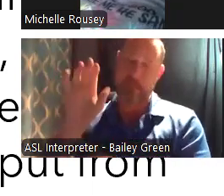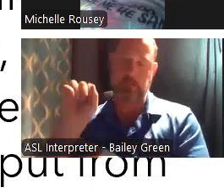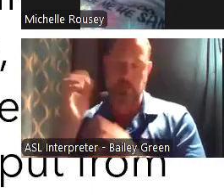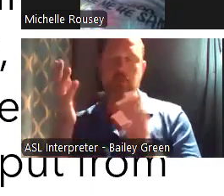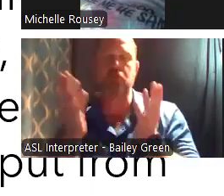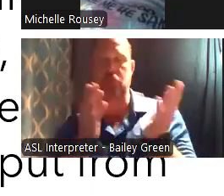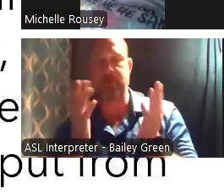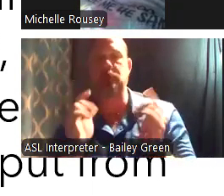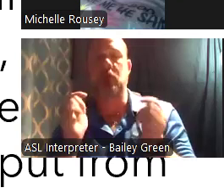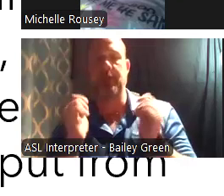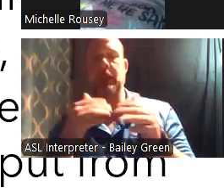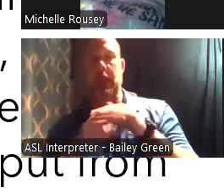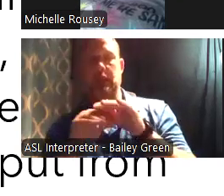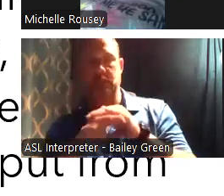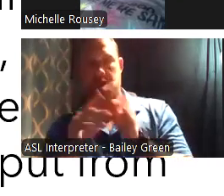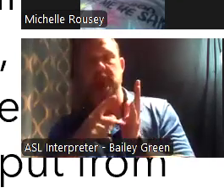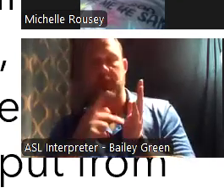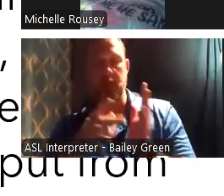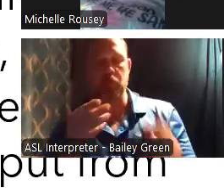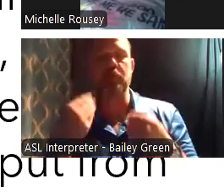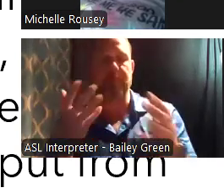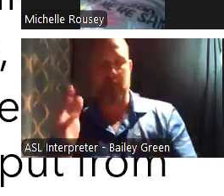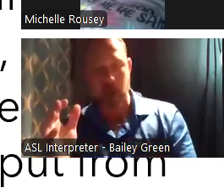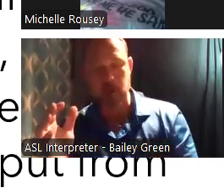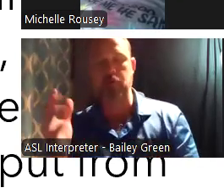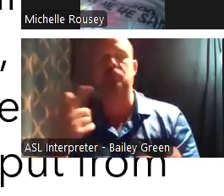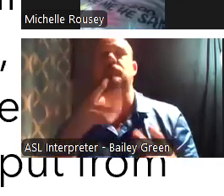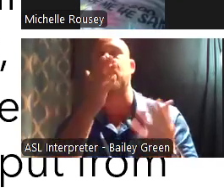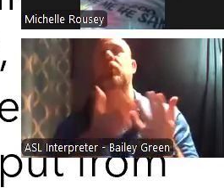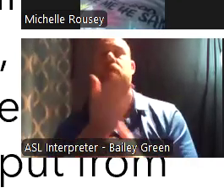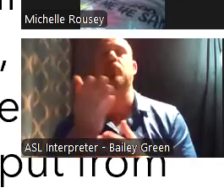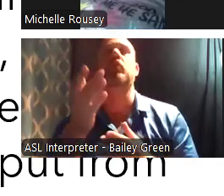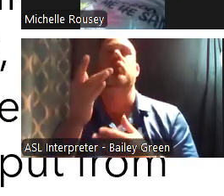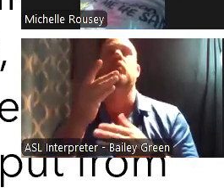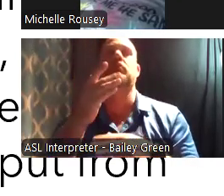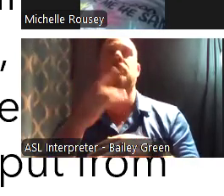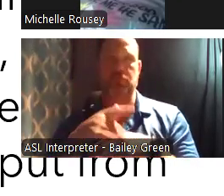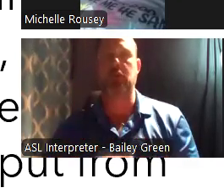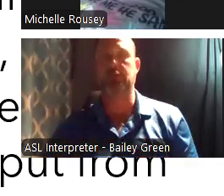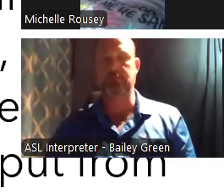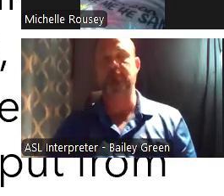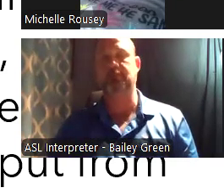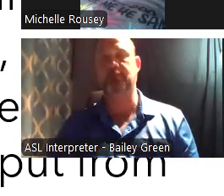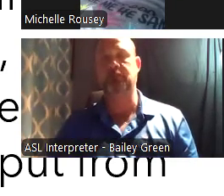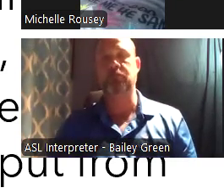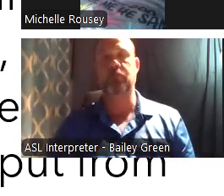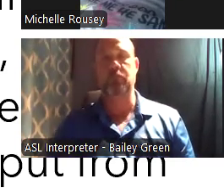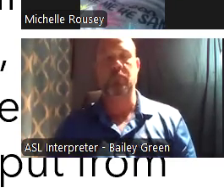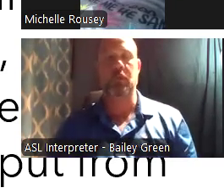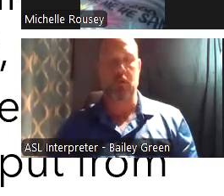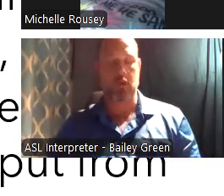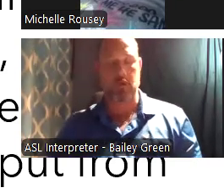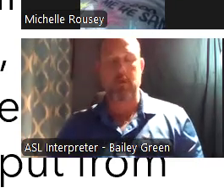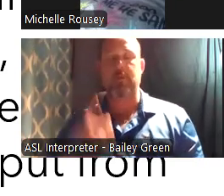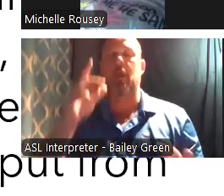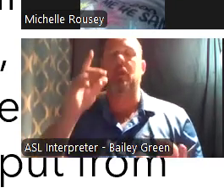can get immediate access and payment to providers as they are going through their Medi-Cal eligibility process. And then the prompt